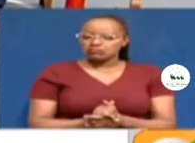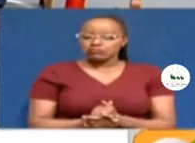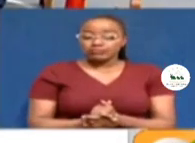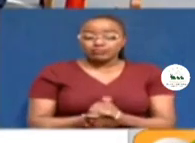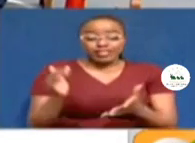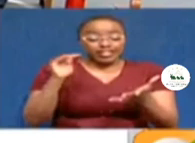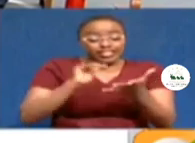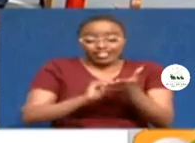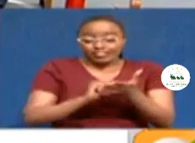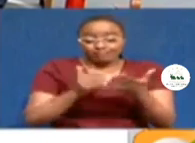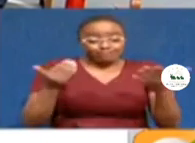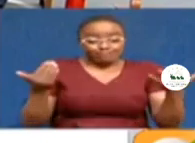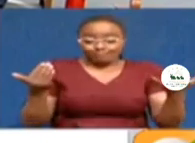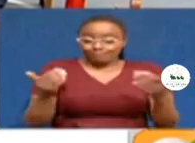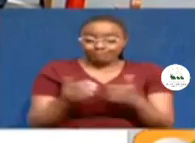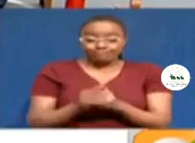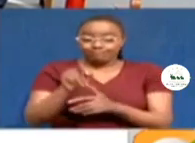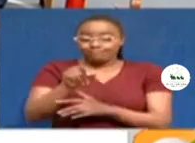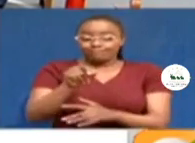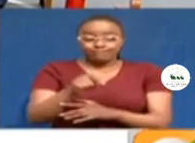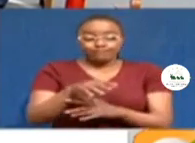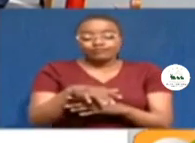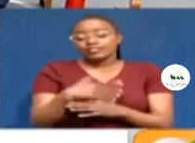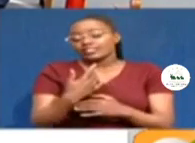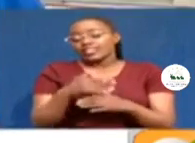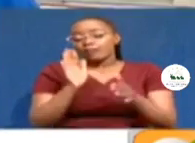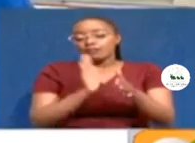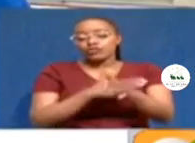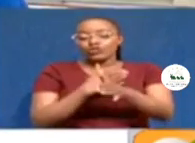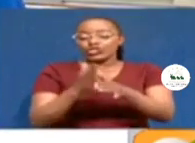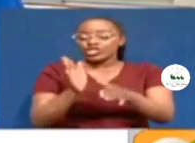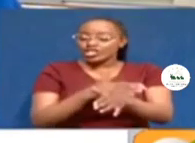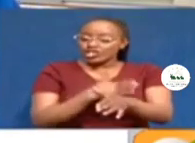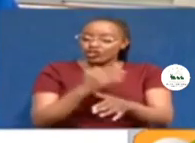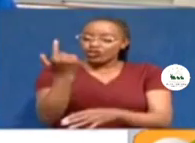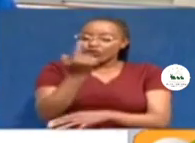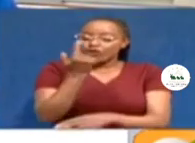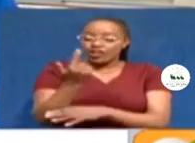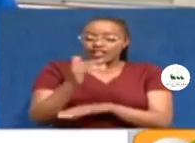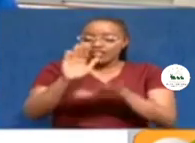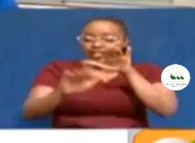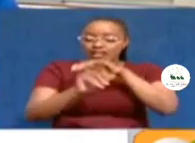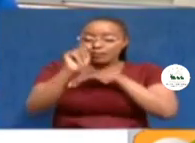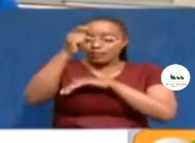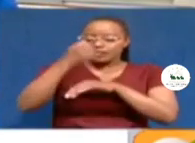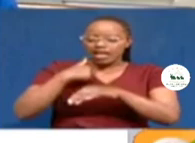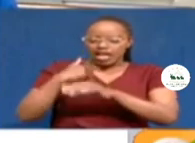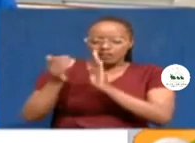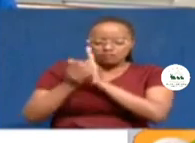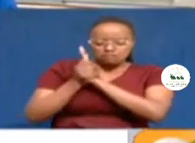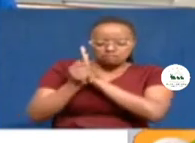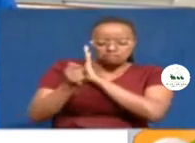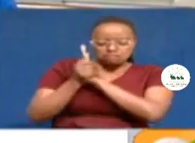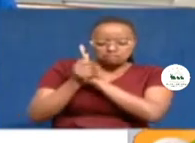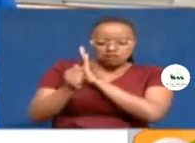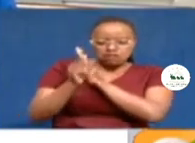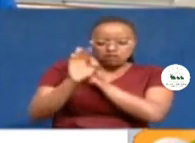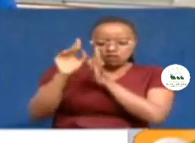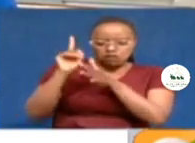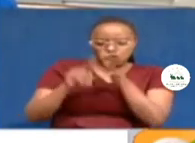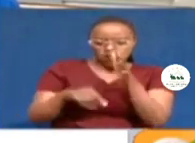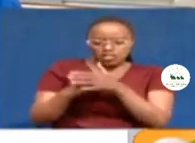It's a game of musical chairs. And the DP has perfected the art